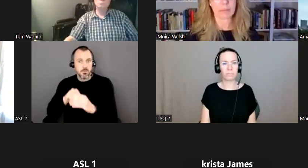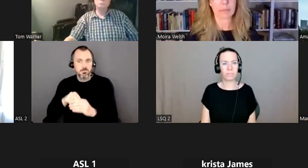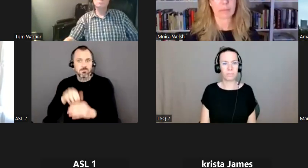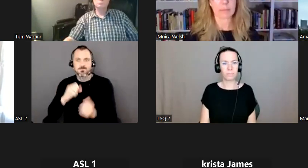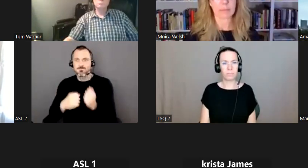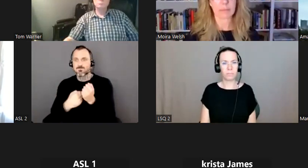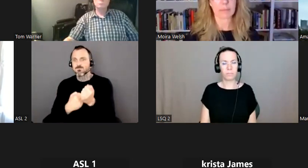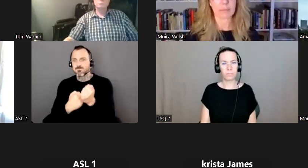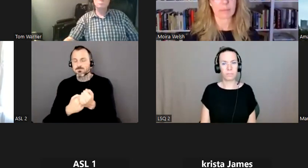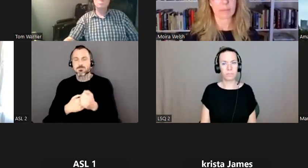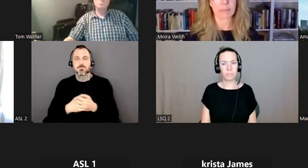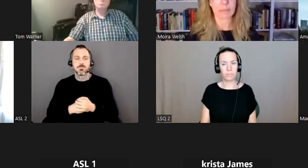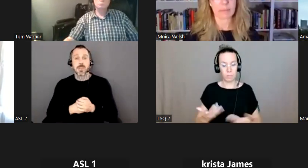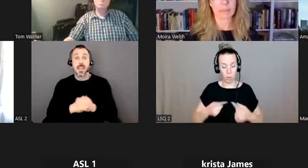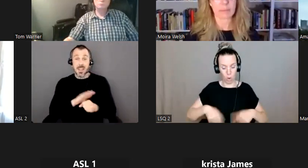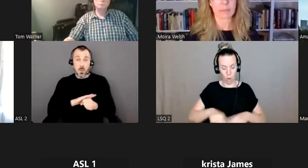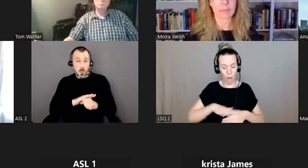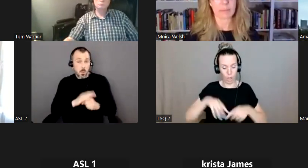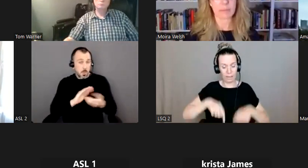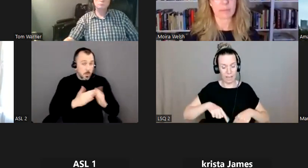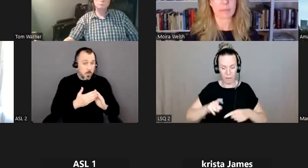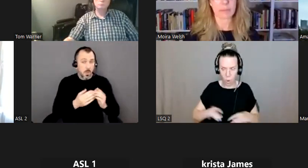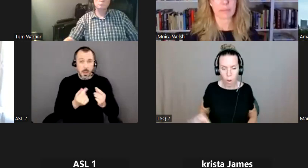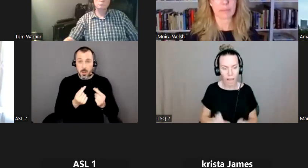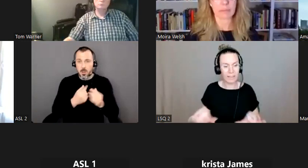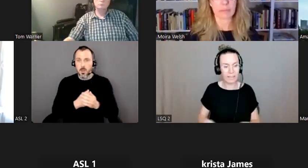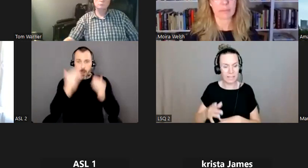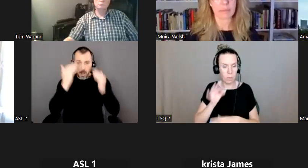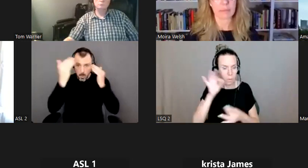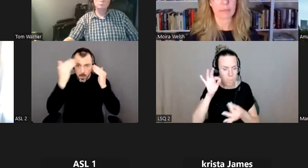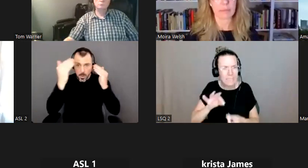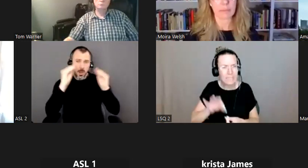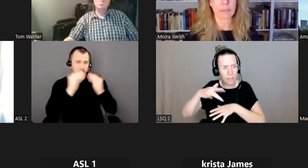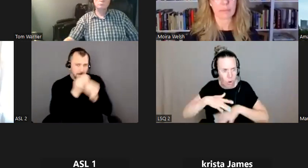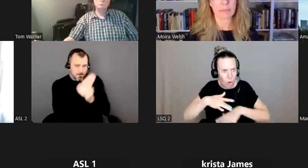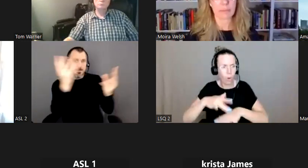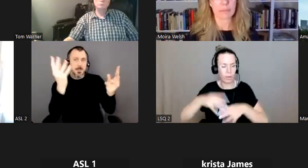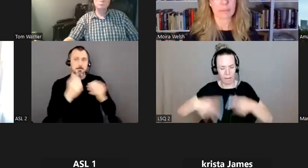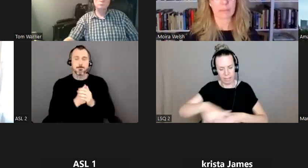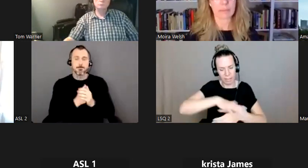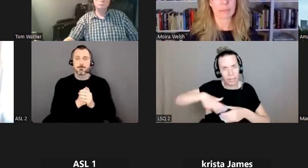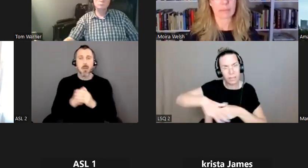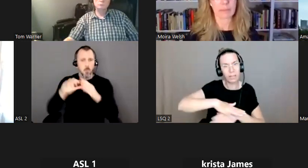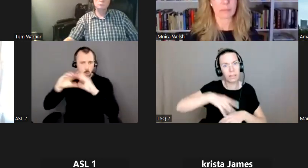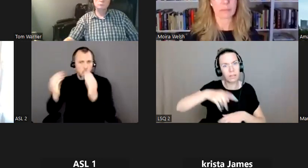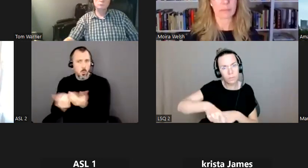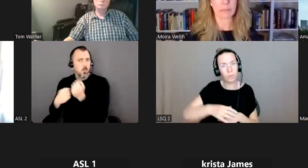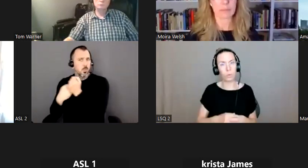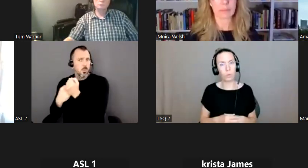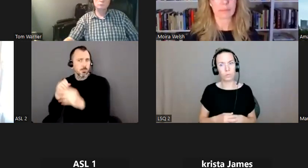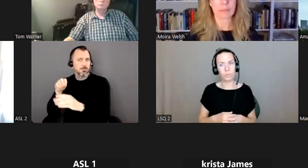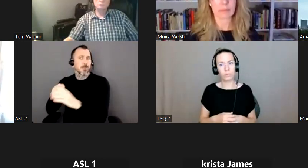specific actions, you know, raising awareness. We've been part of the global rally, et cetera, but also within our